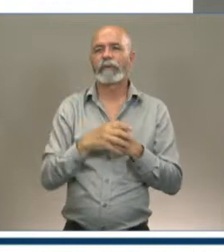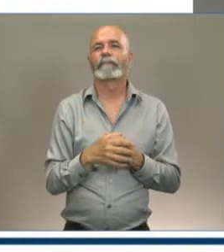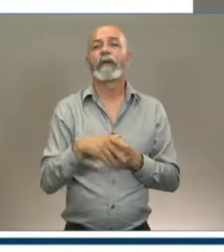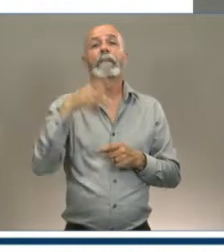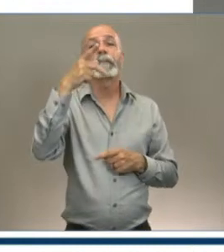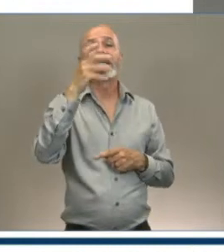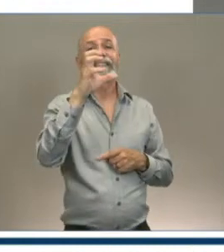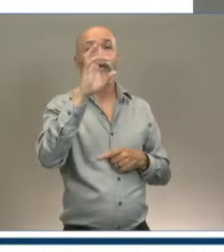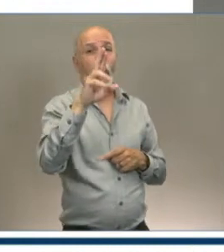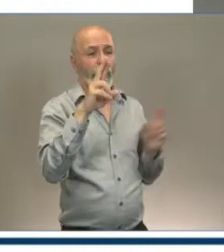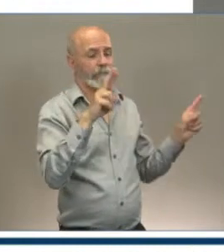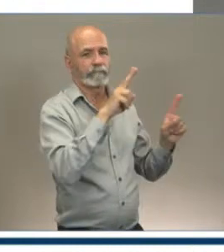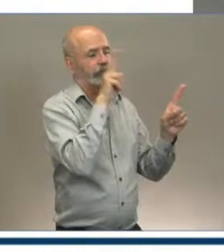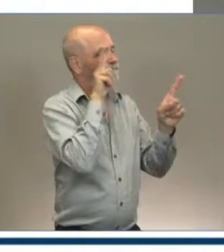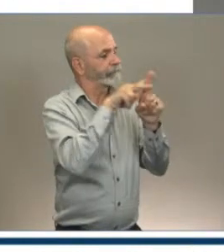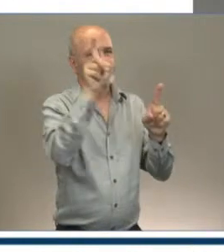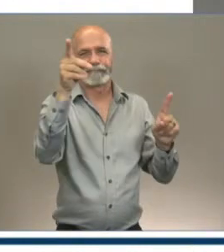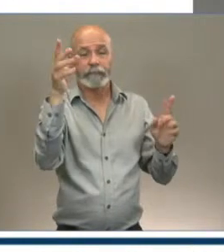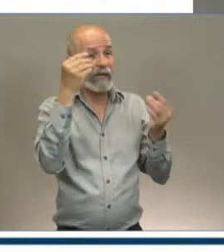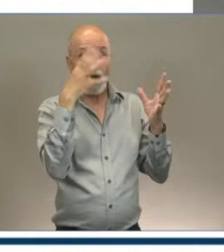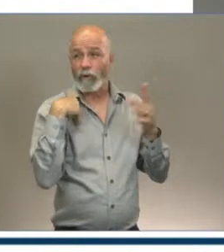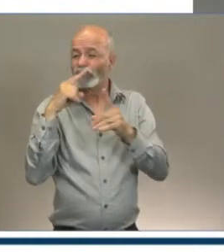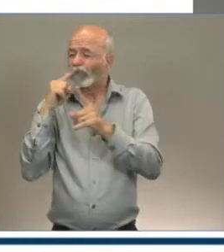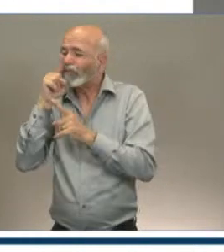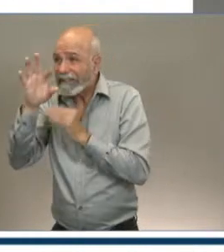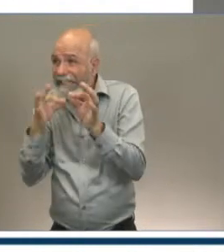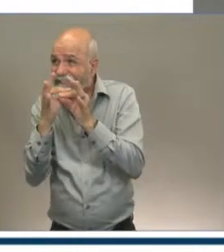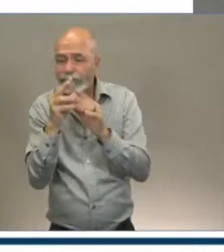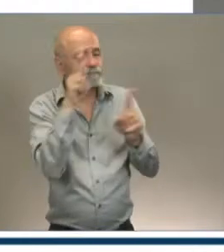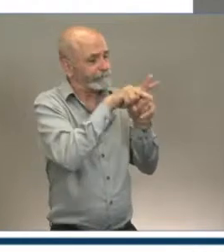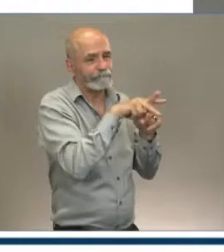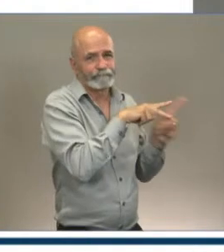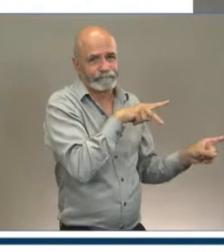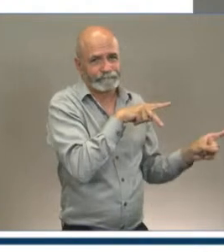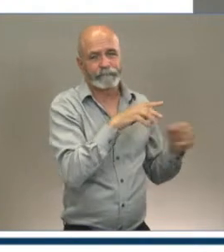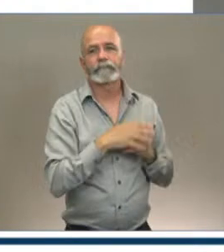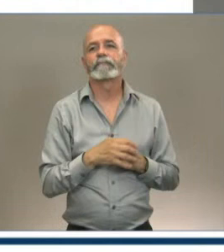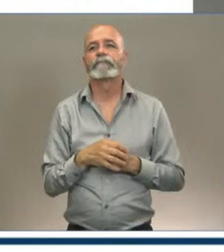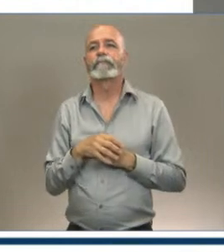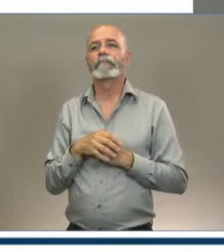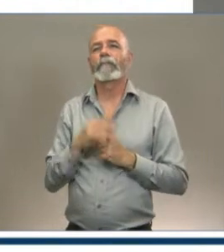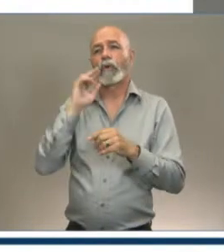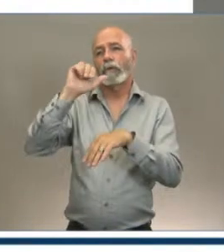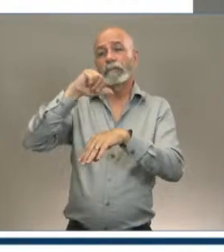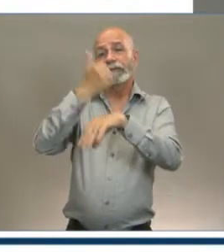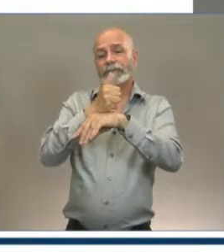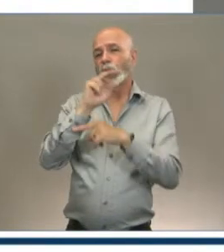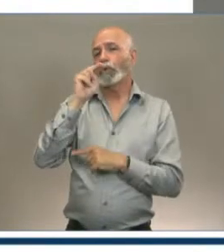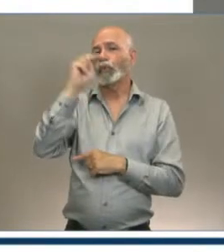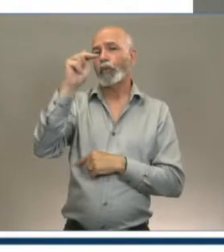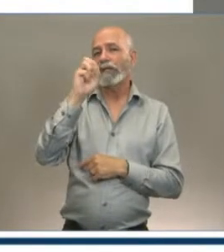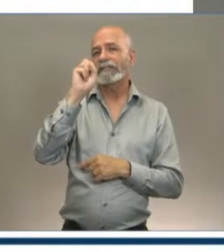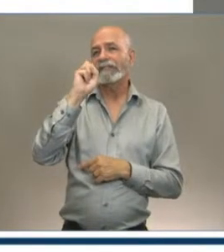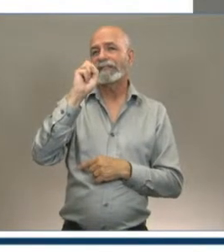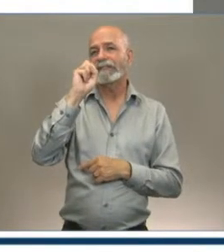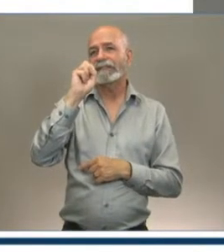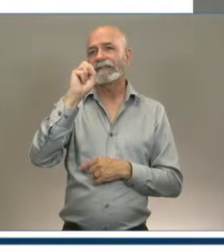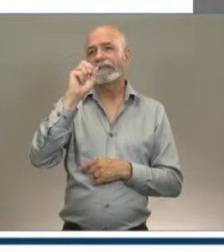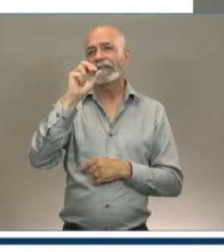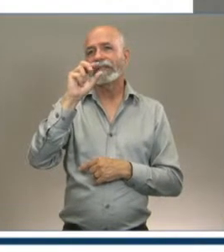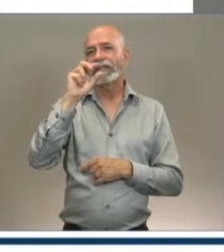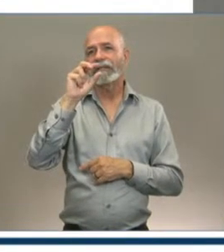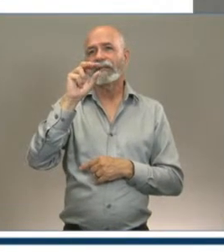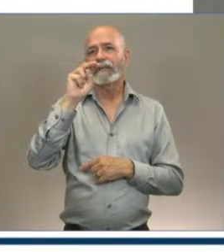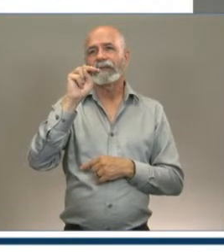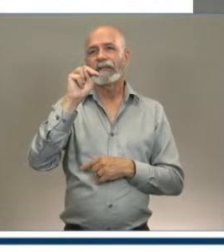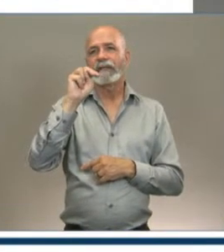by appointment. And the Primary Assessment Center at Northside General also offers PCR testing by